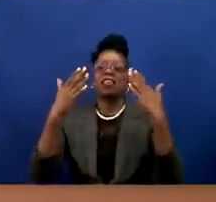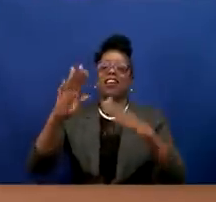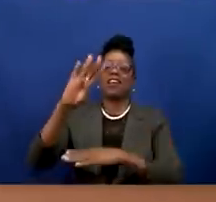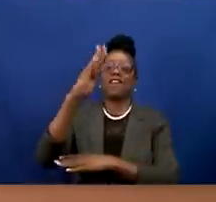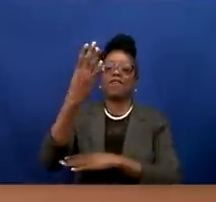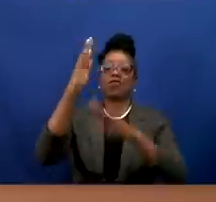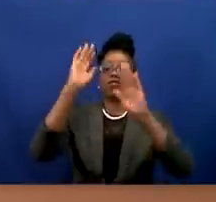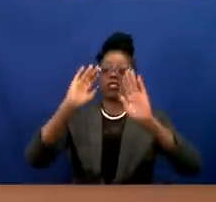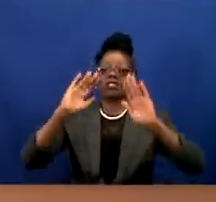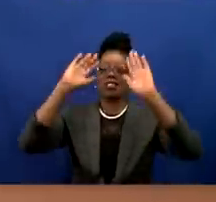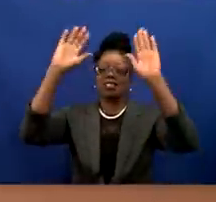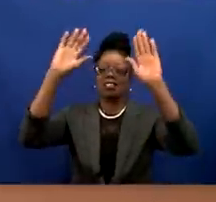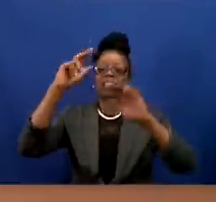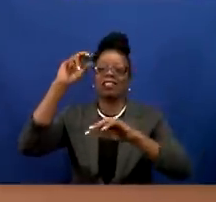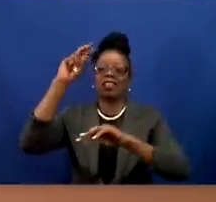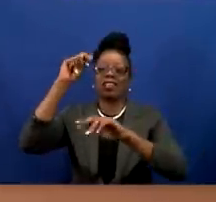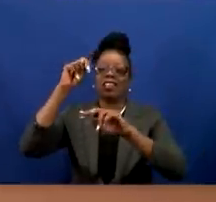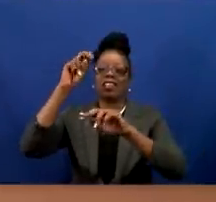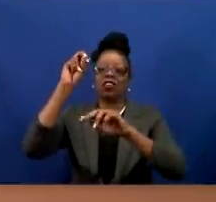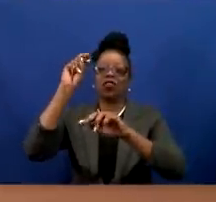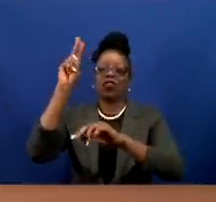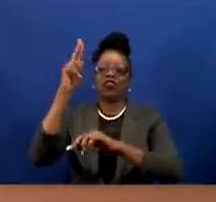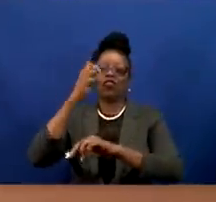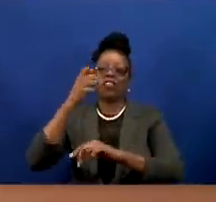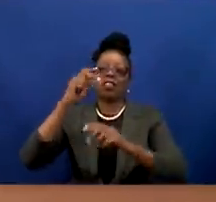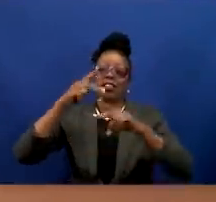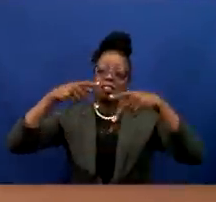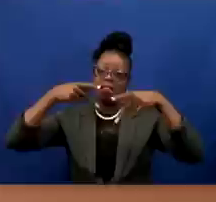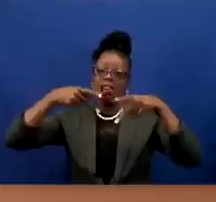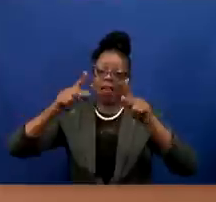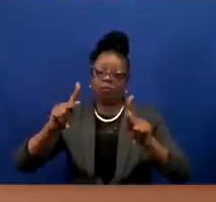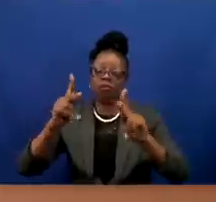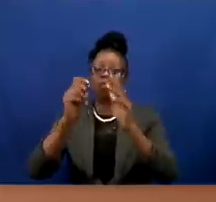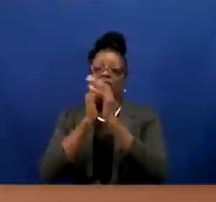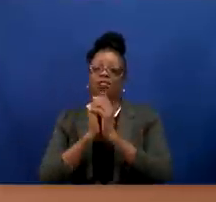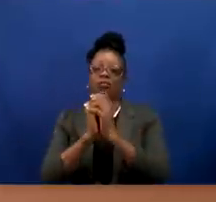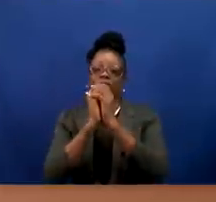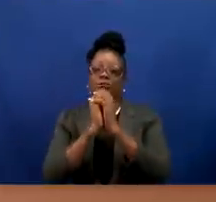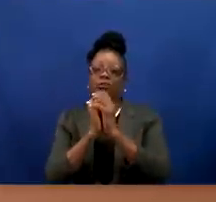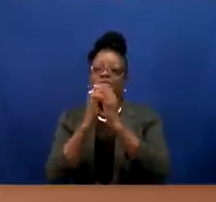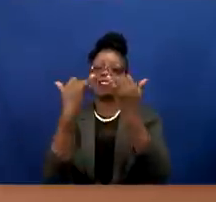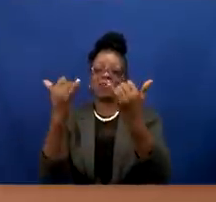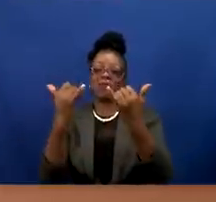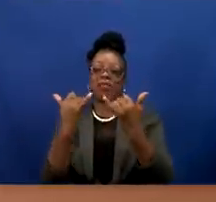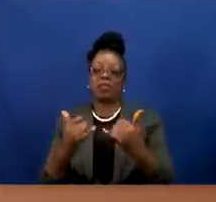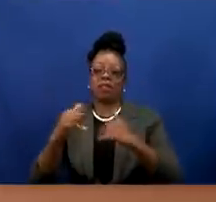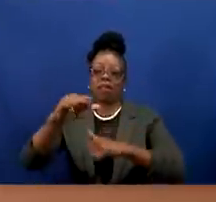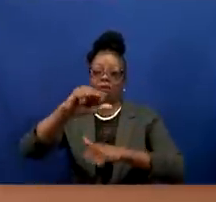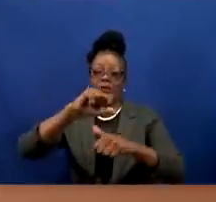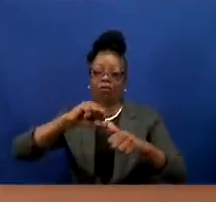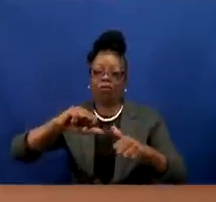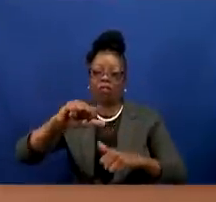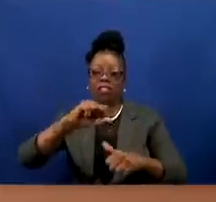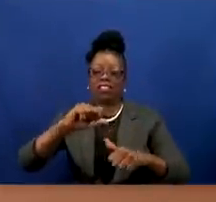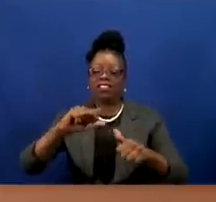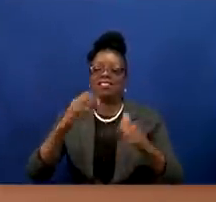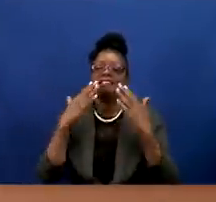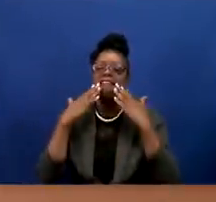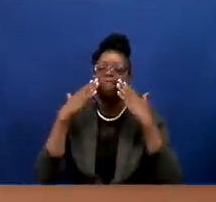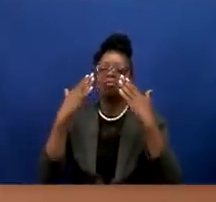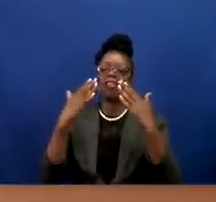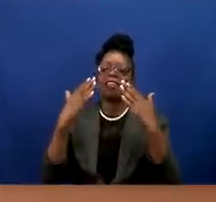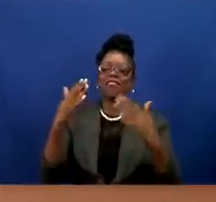November and for the privilege of worship that we now engage. I'm grateful to God for all of you who gathers